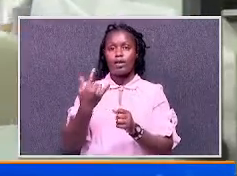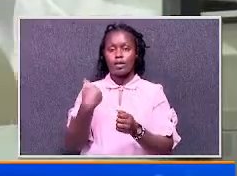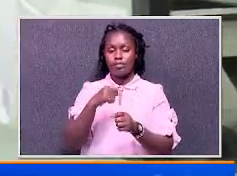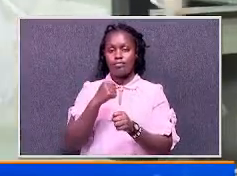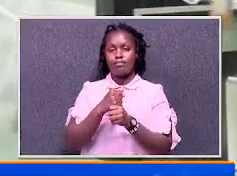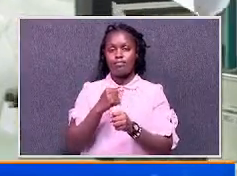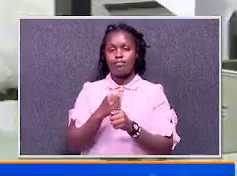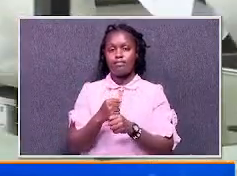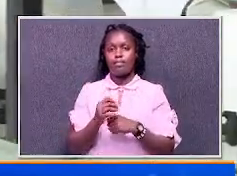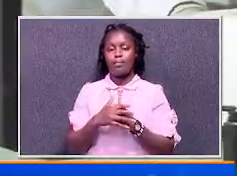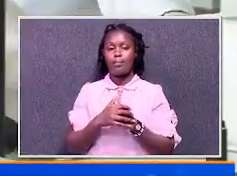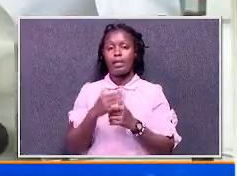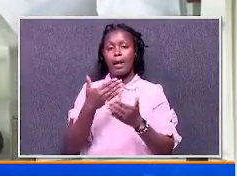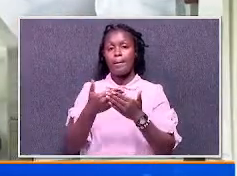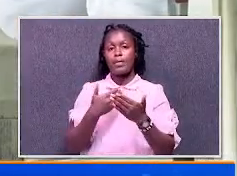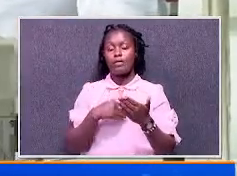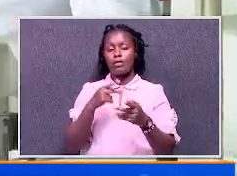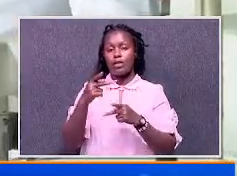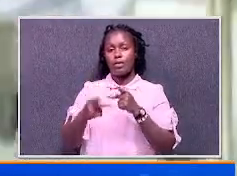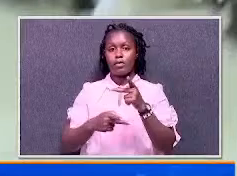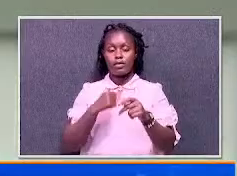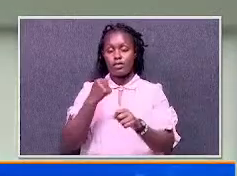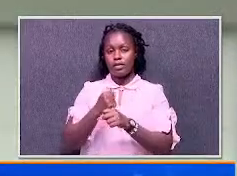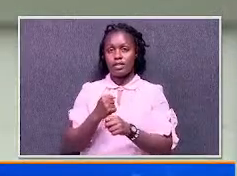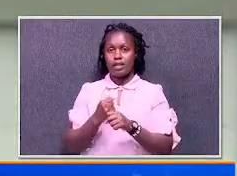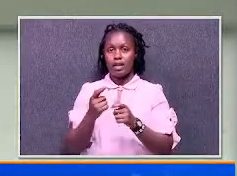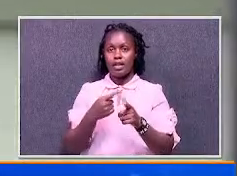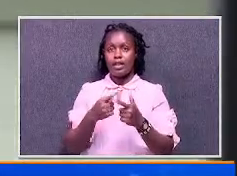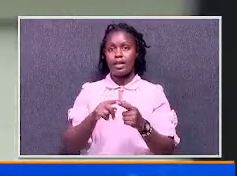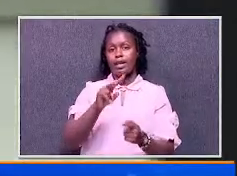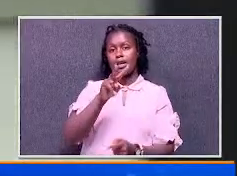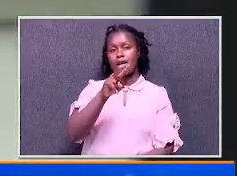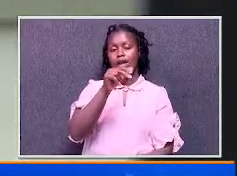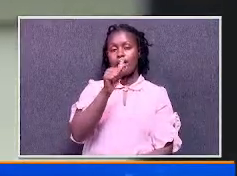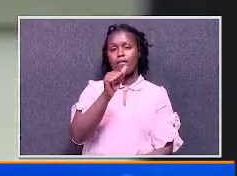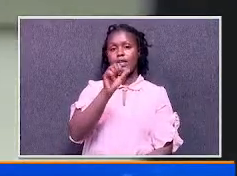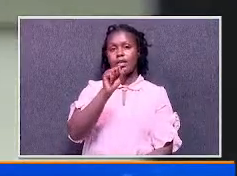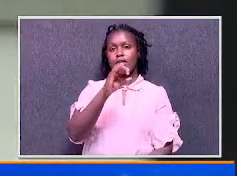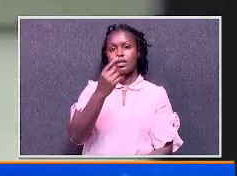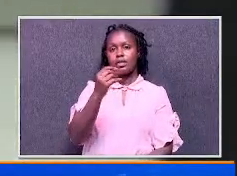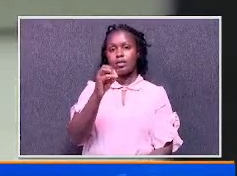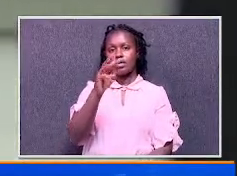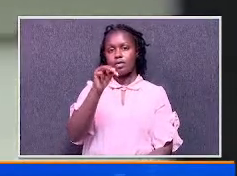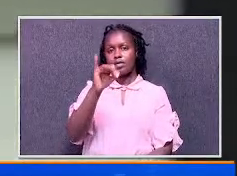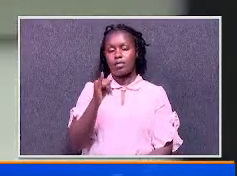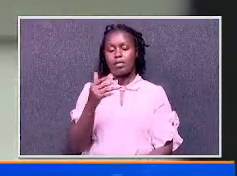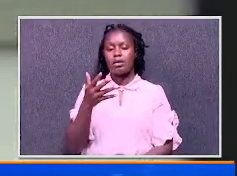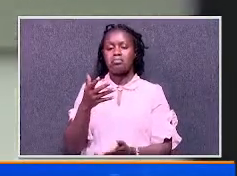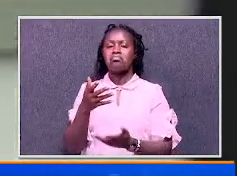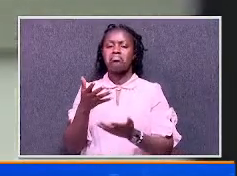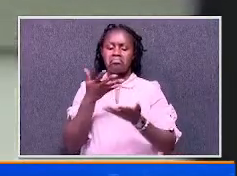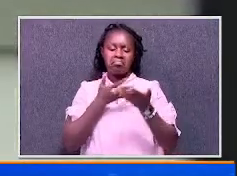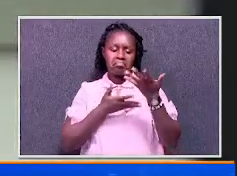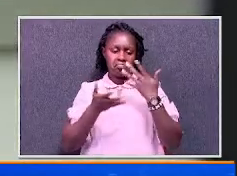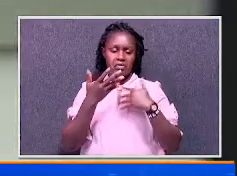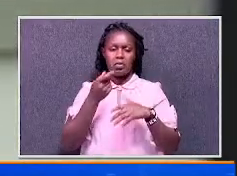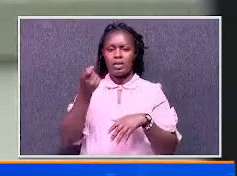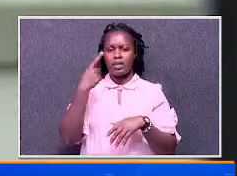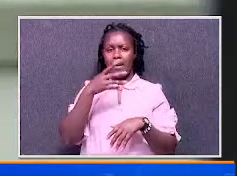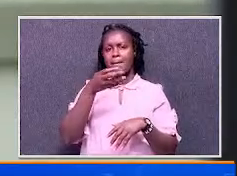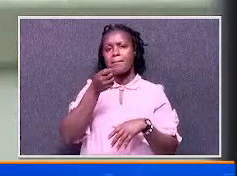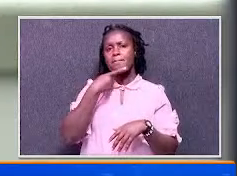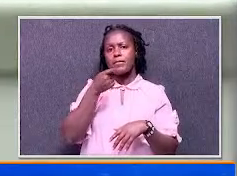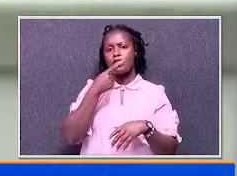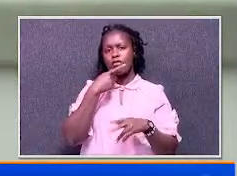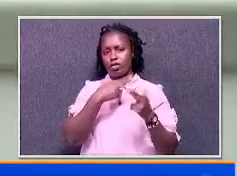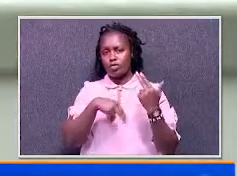done. Before the procedure is done, the vasectomist interacts with the patient to understand their medical history and